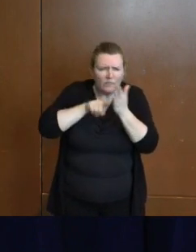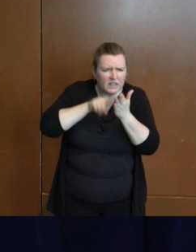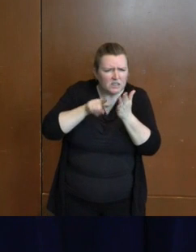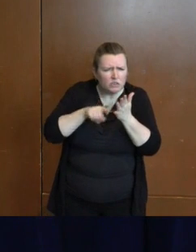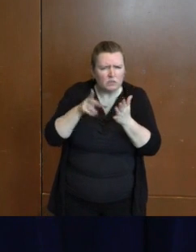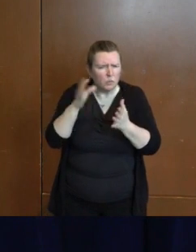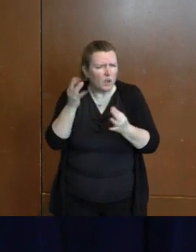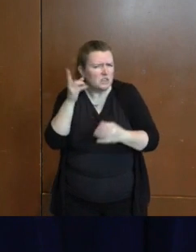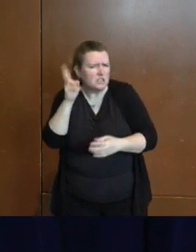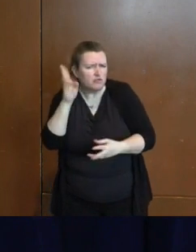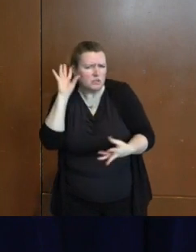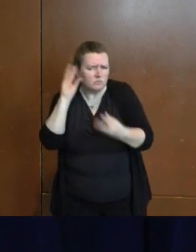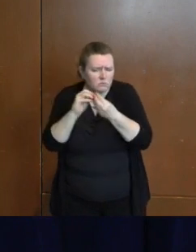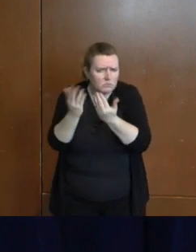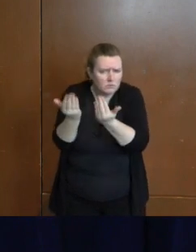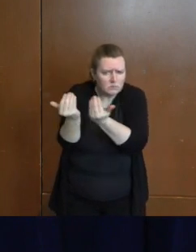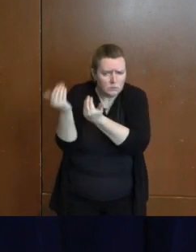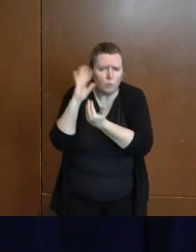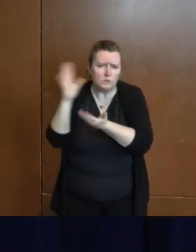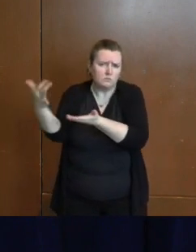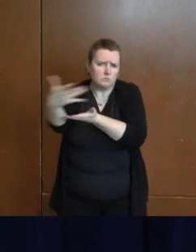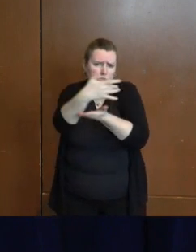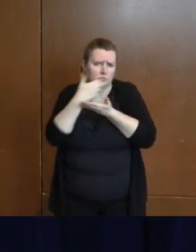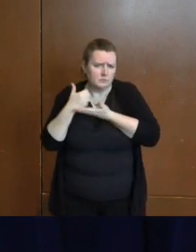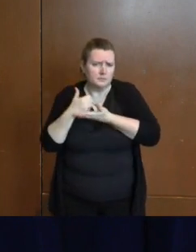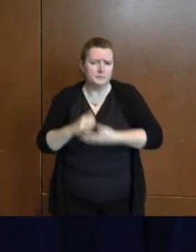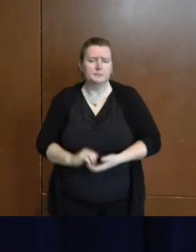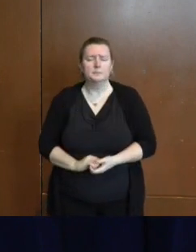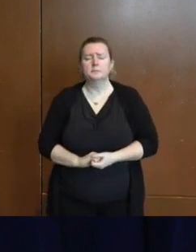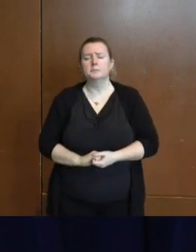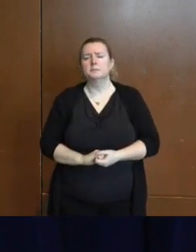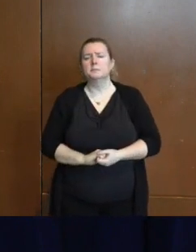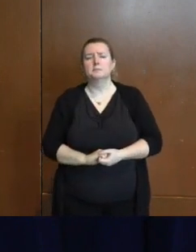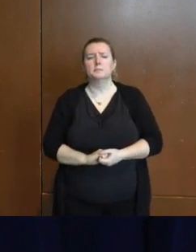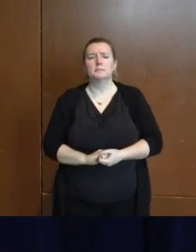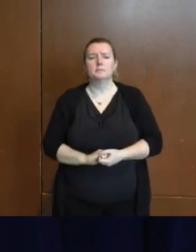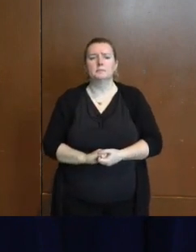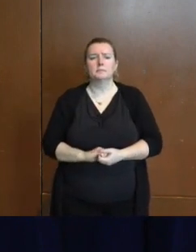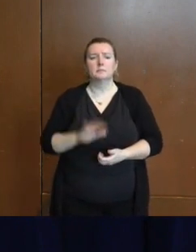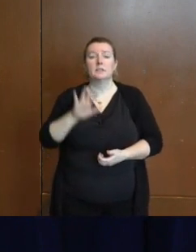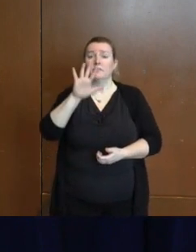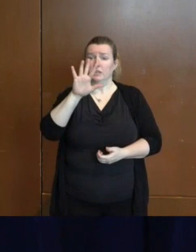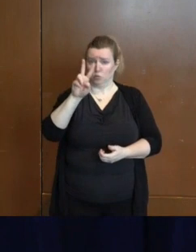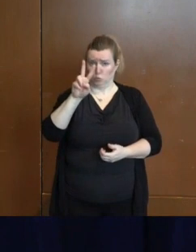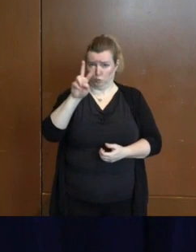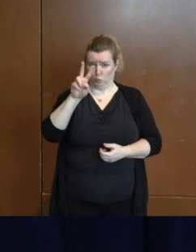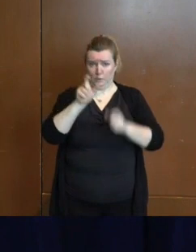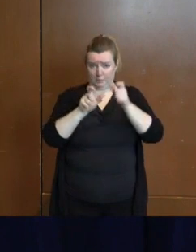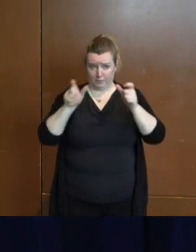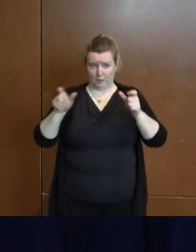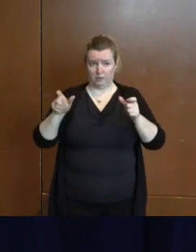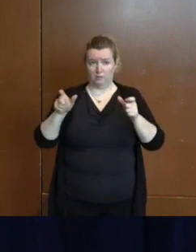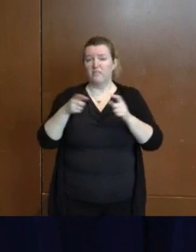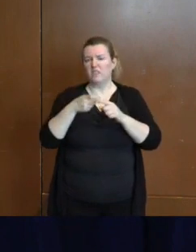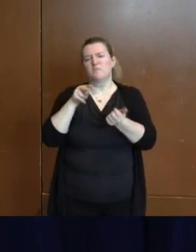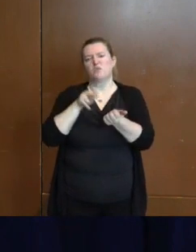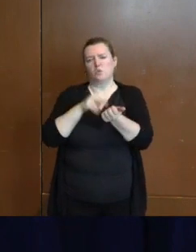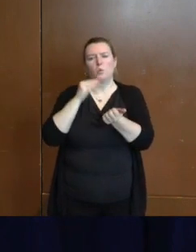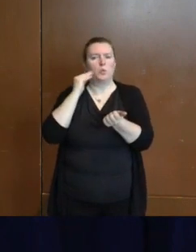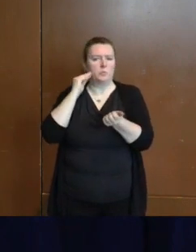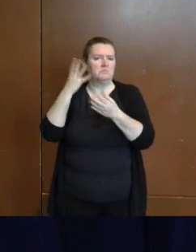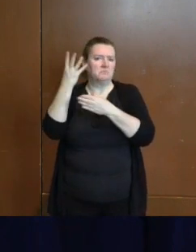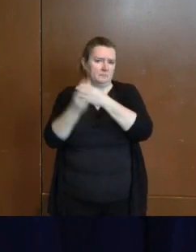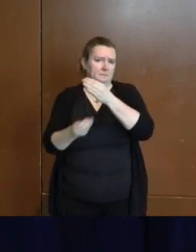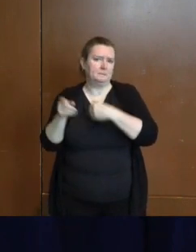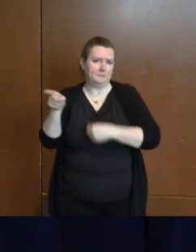19%, or 52 individuals, were associated with long-term care facilities.